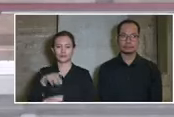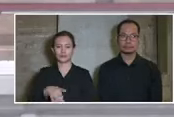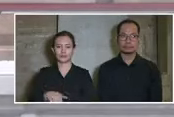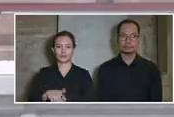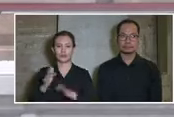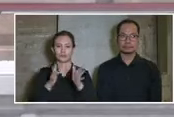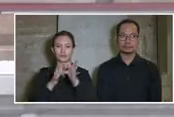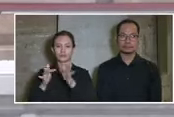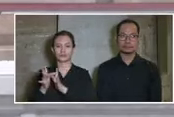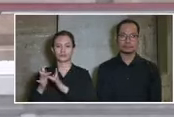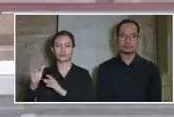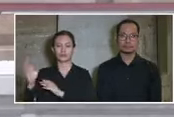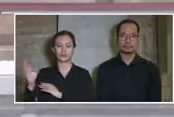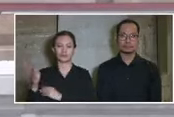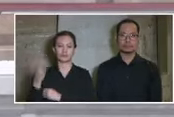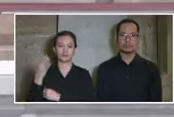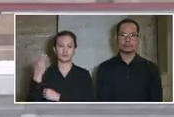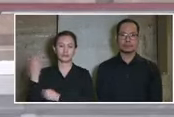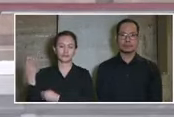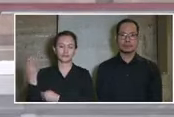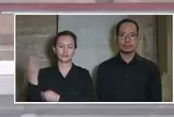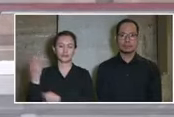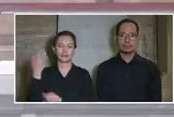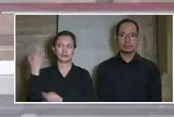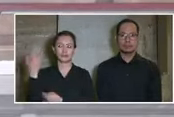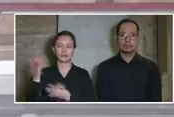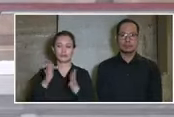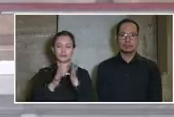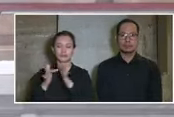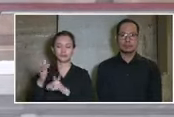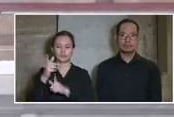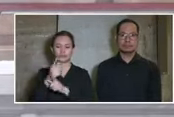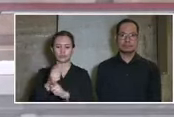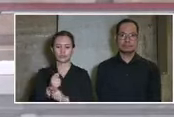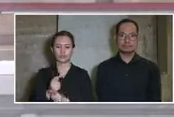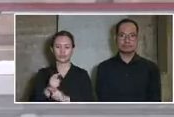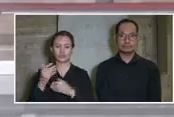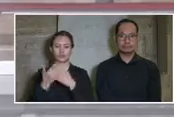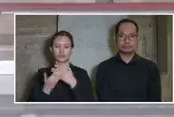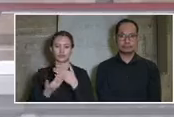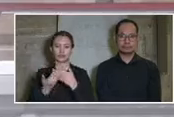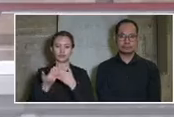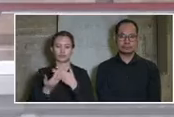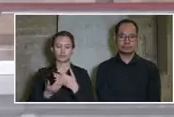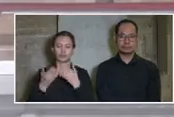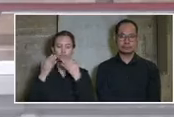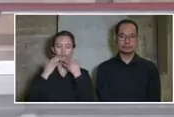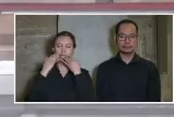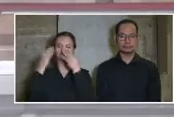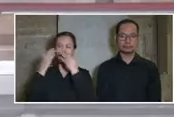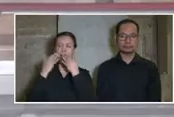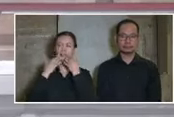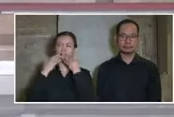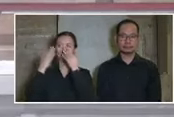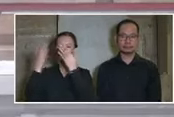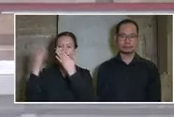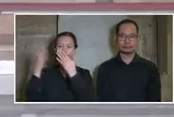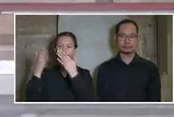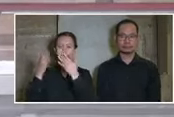was betrayed, he himself took bread, and giving you thanks, he said the